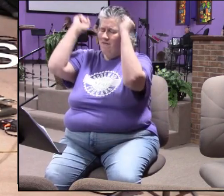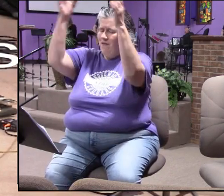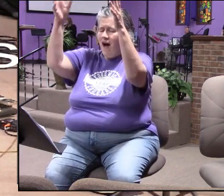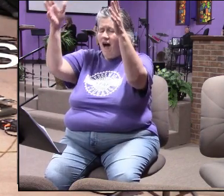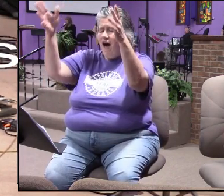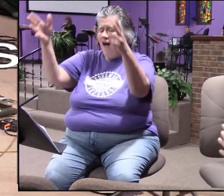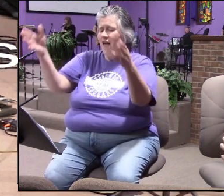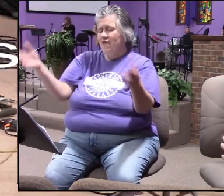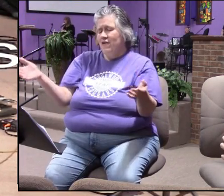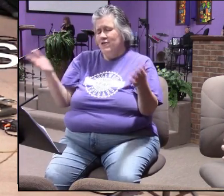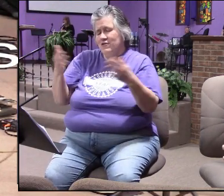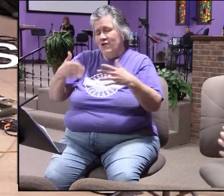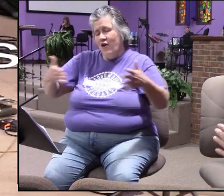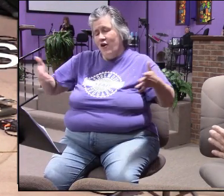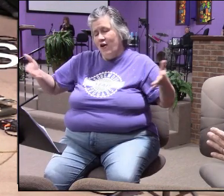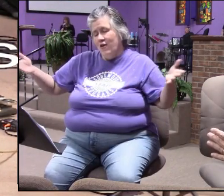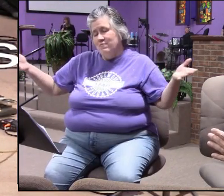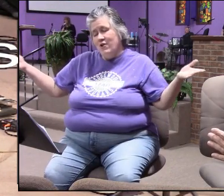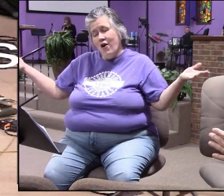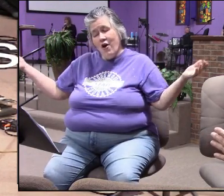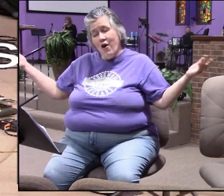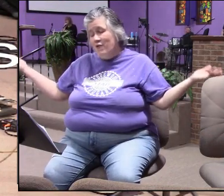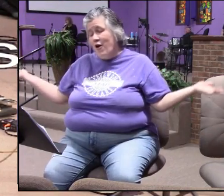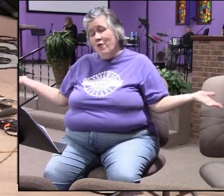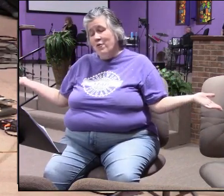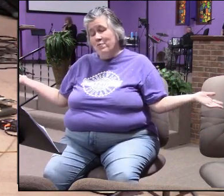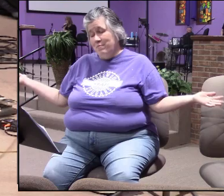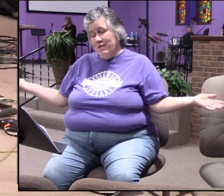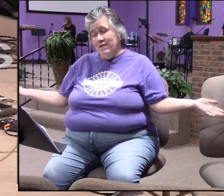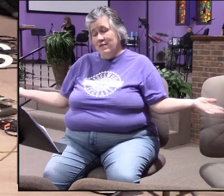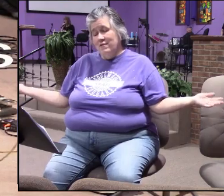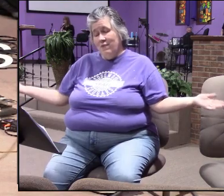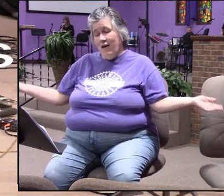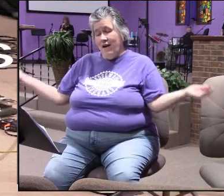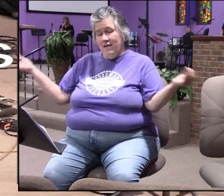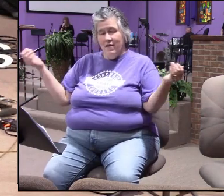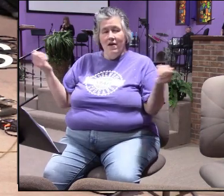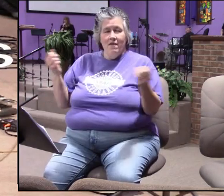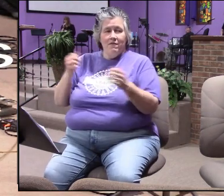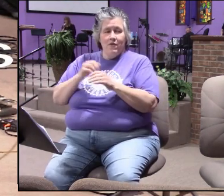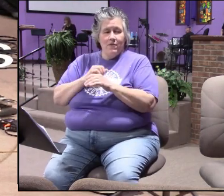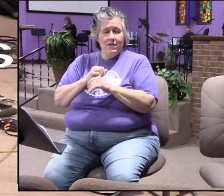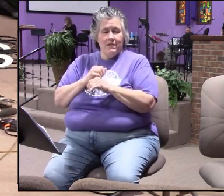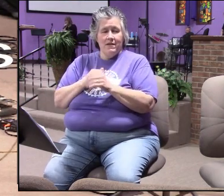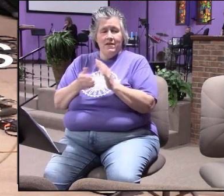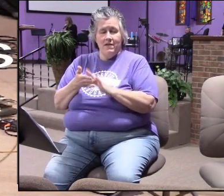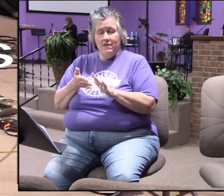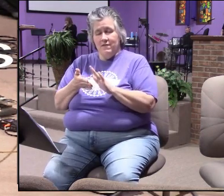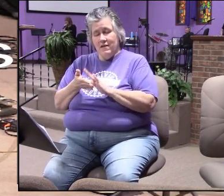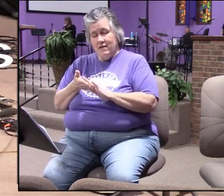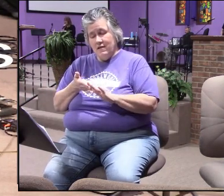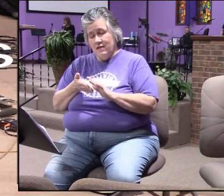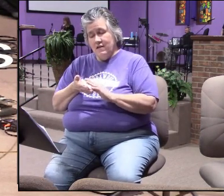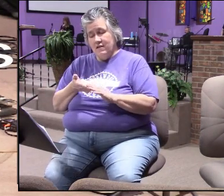father's arms are open wide and forgiveness